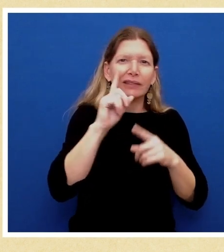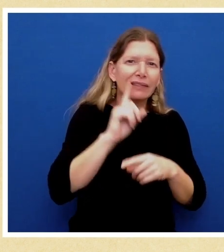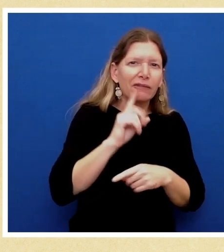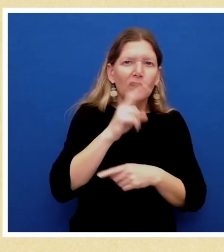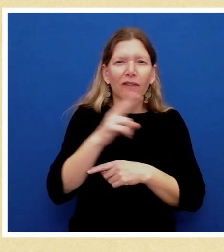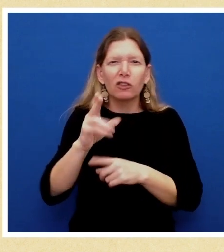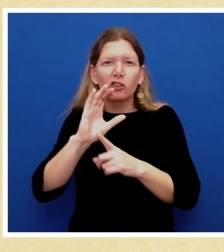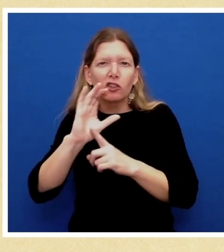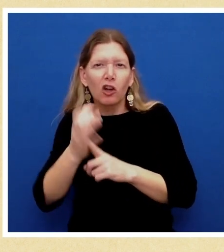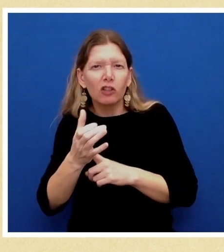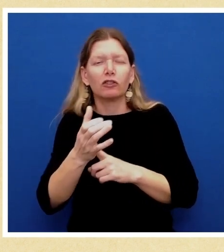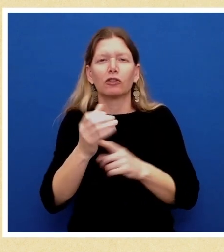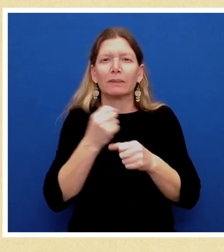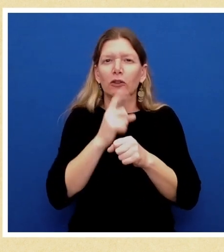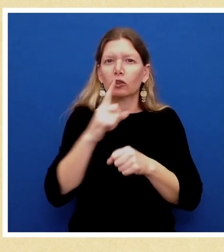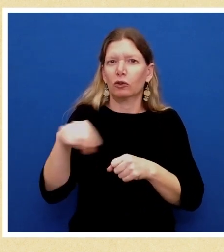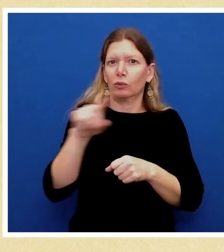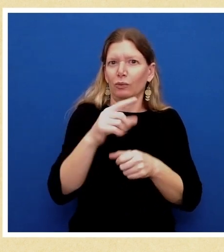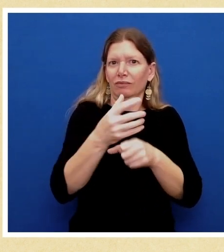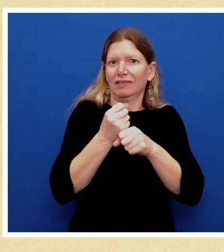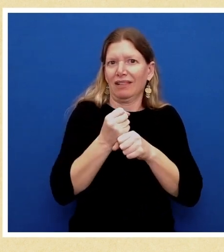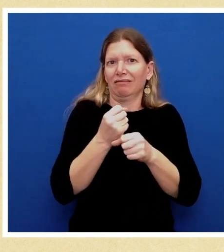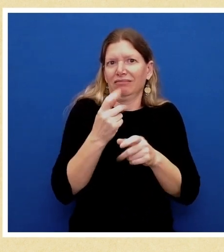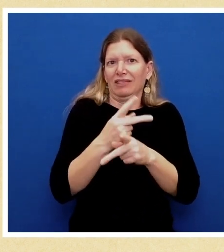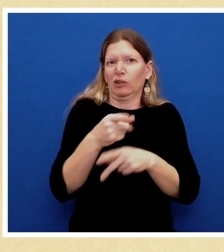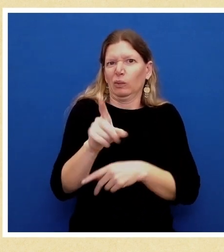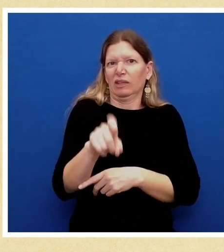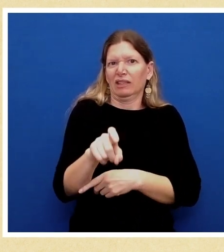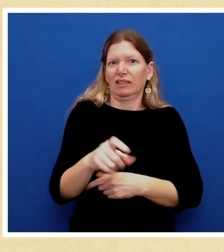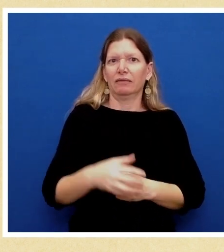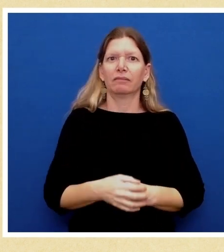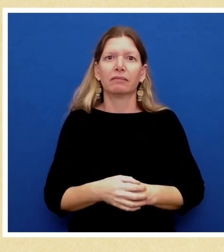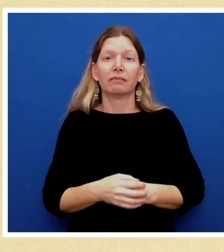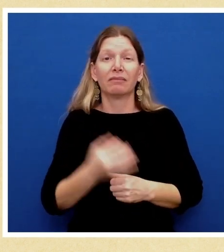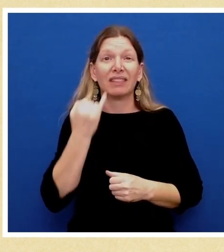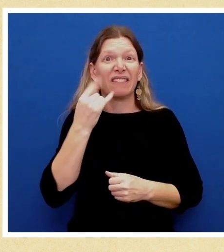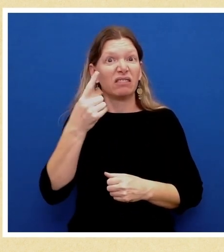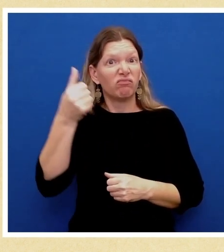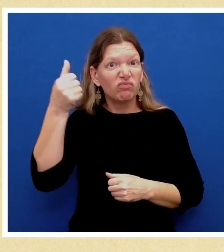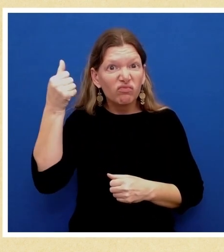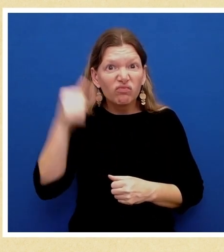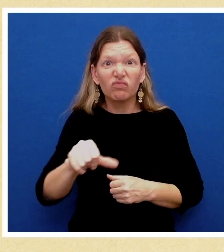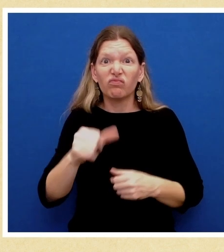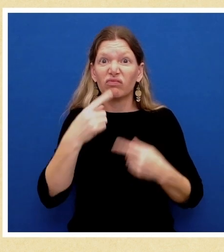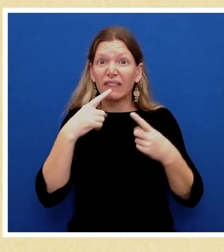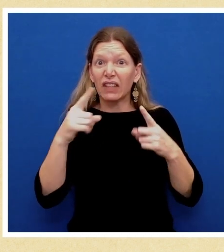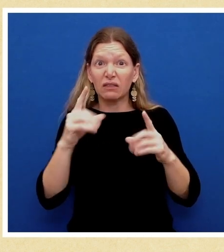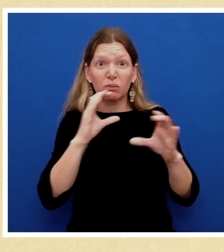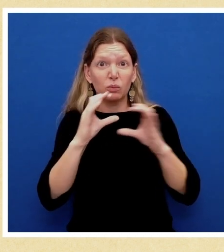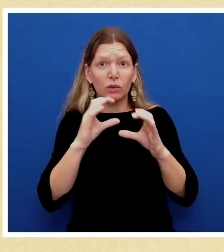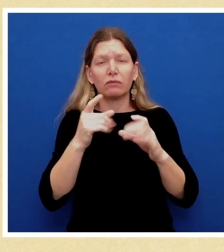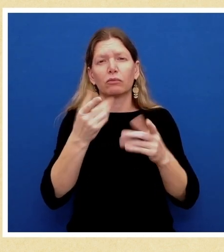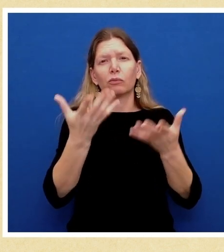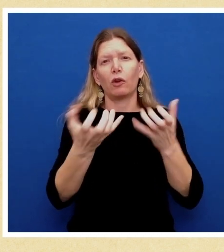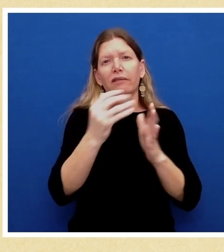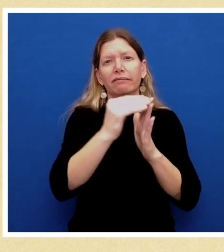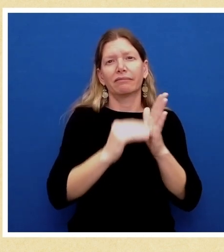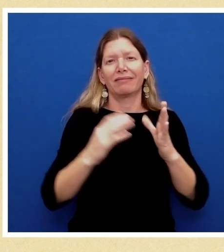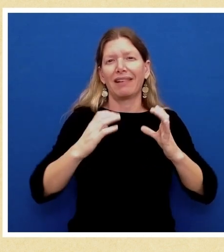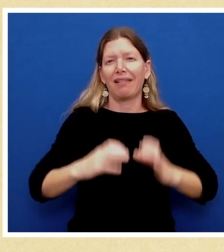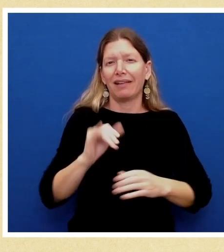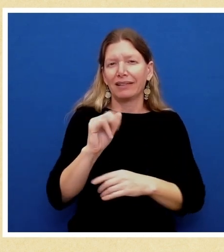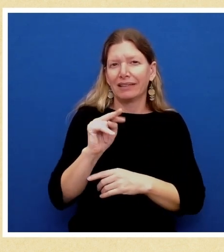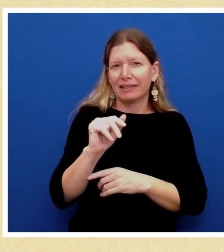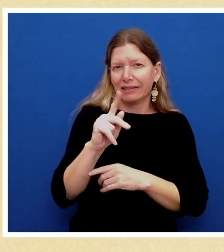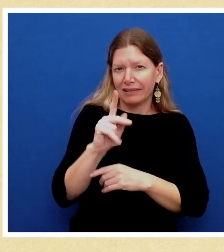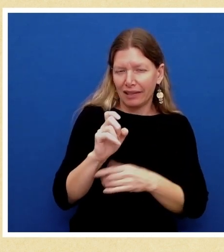workers about deaf or hard of hearing culture in order to get the care you need. If you've been denied effective communication, you